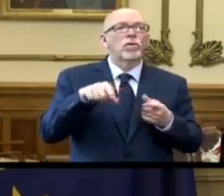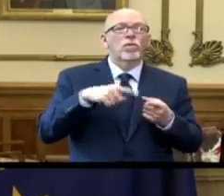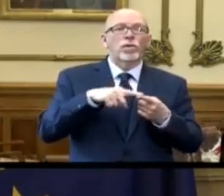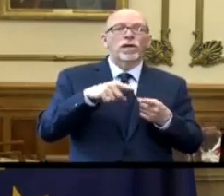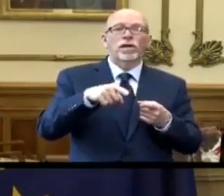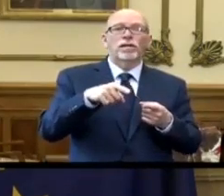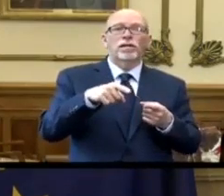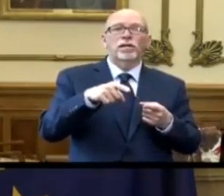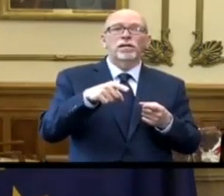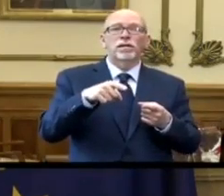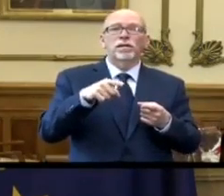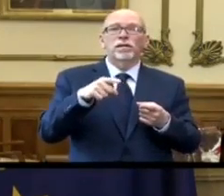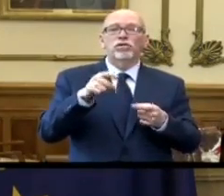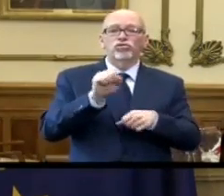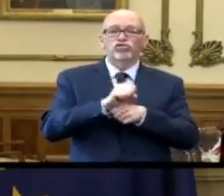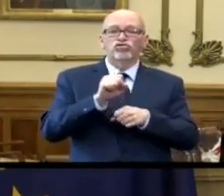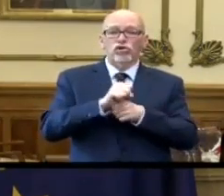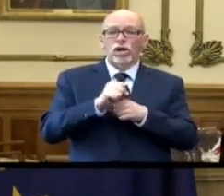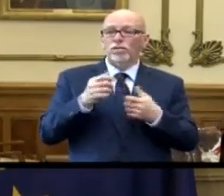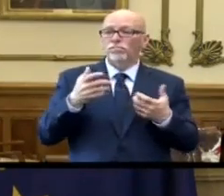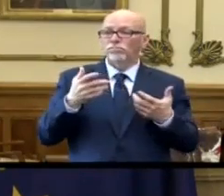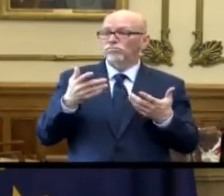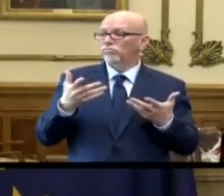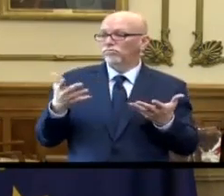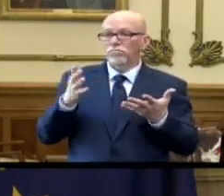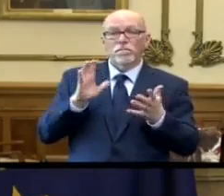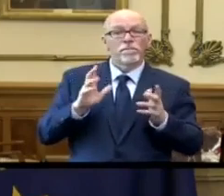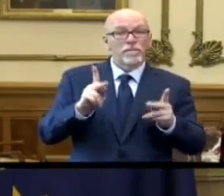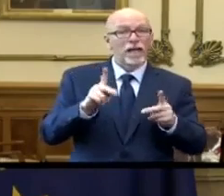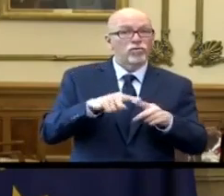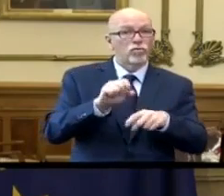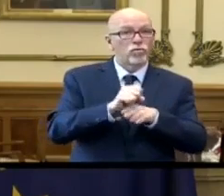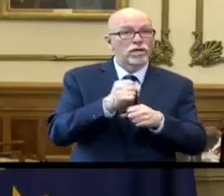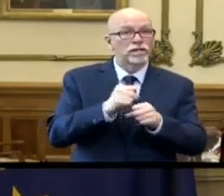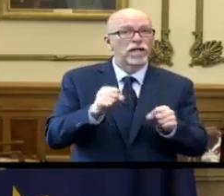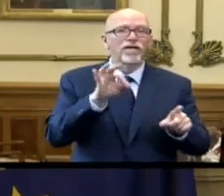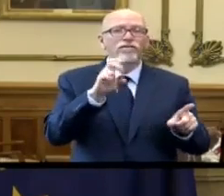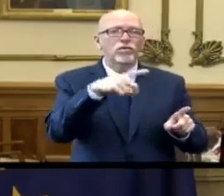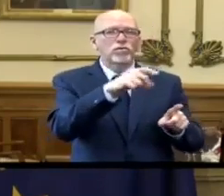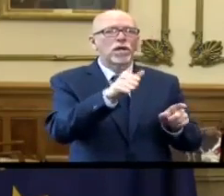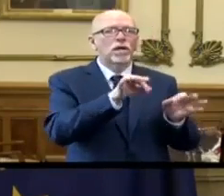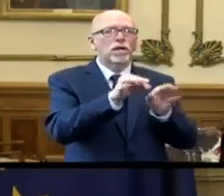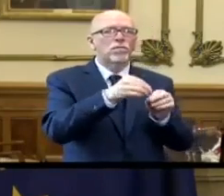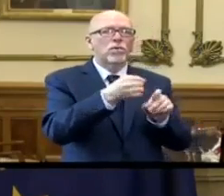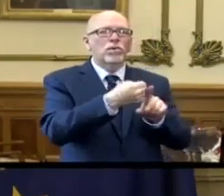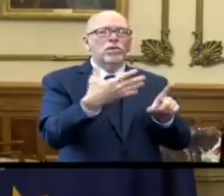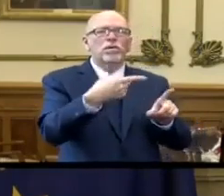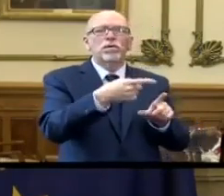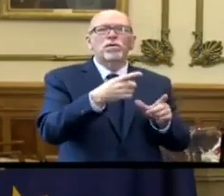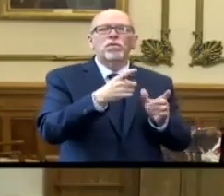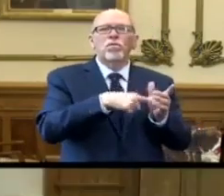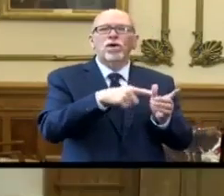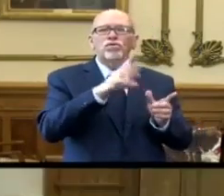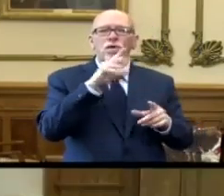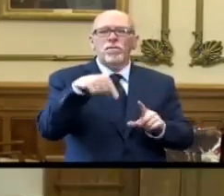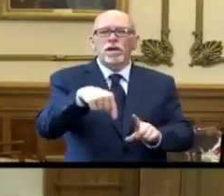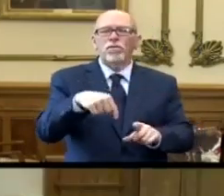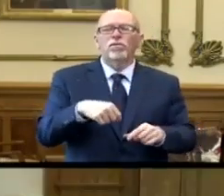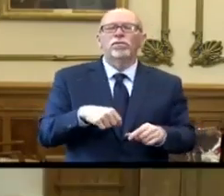they're offered their job back, when it's safe to go back to work, and Fred, you might just kind of go into the details about what he's getting